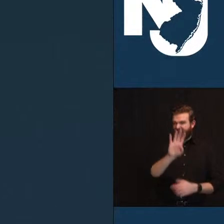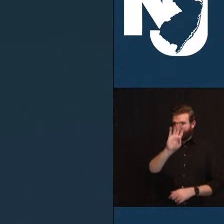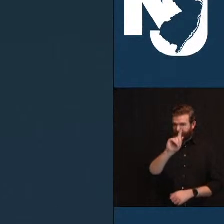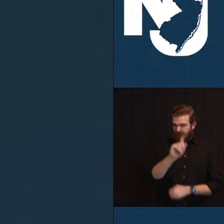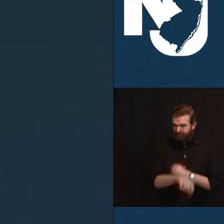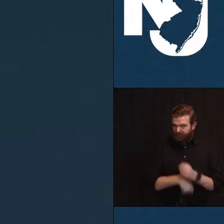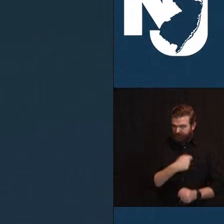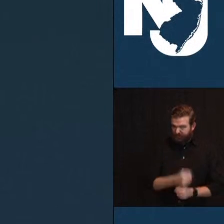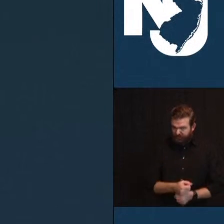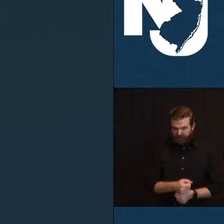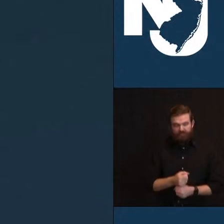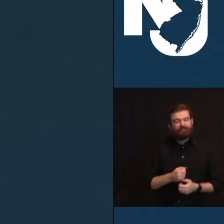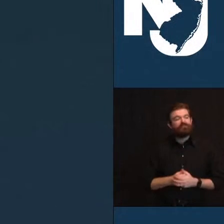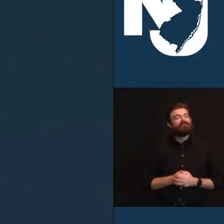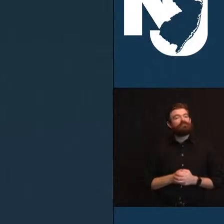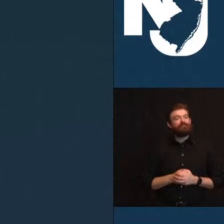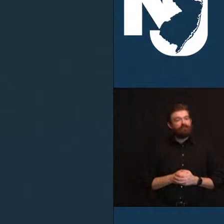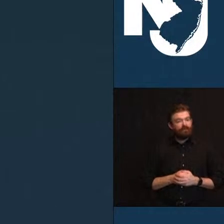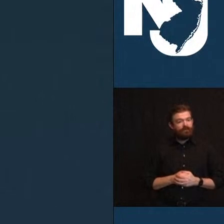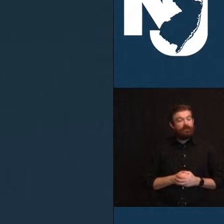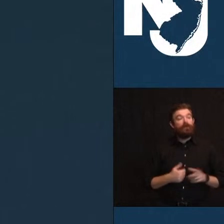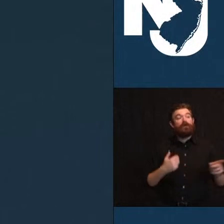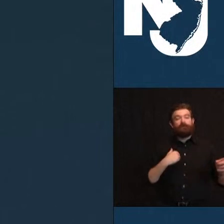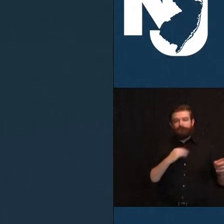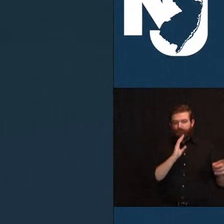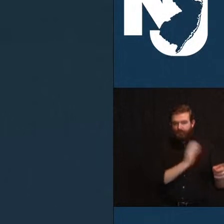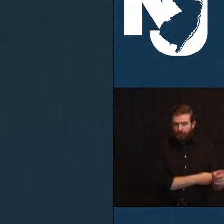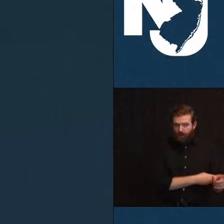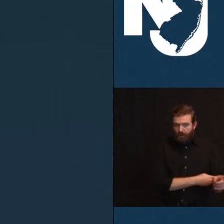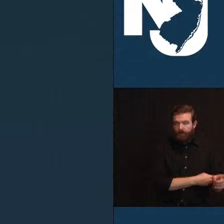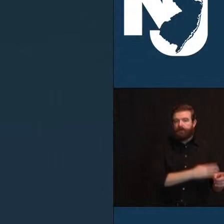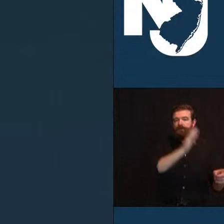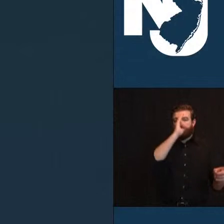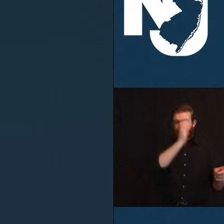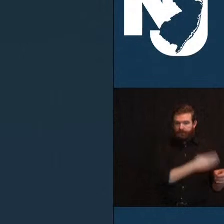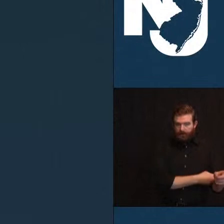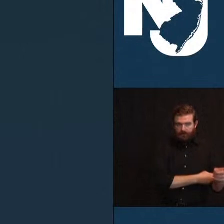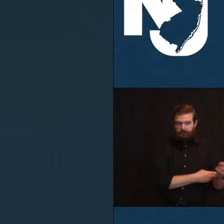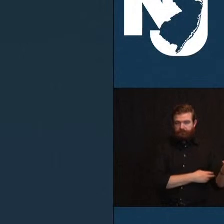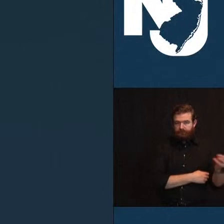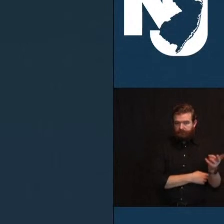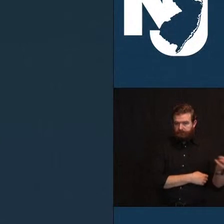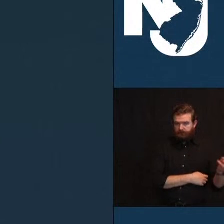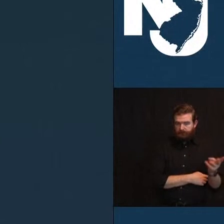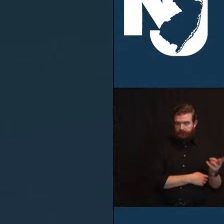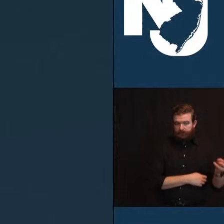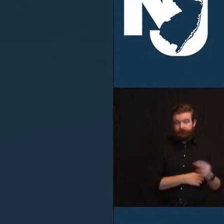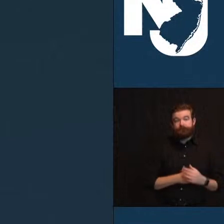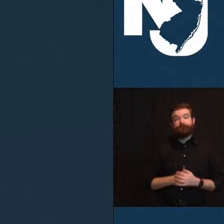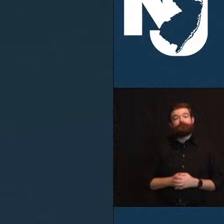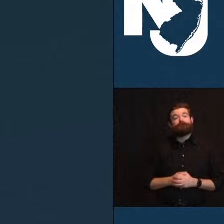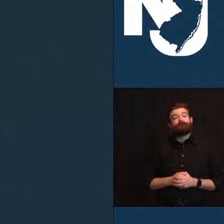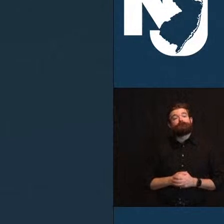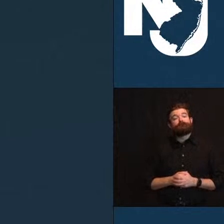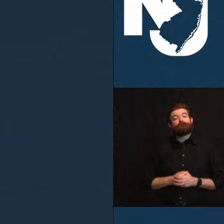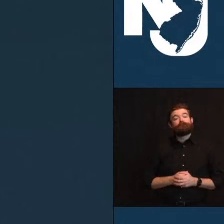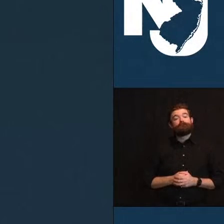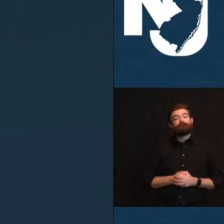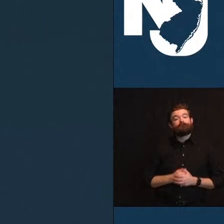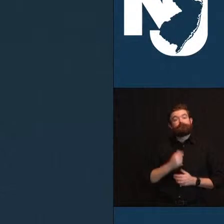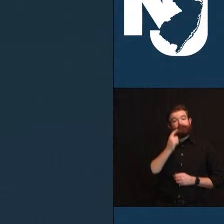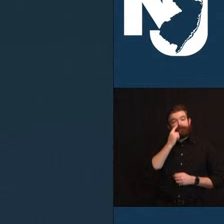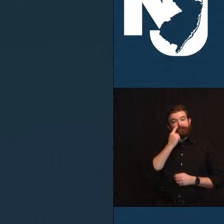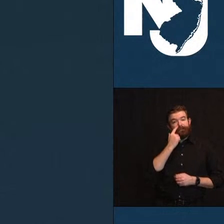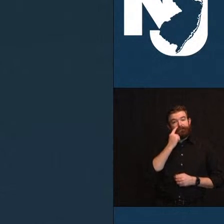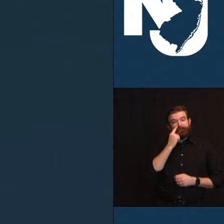behind his daughter, Jennifer, and his son, Jason, and their families. I had the honor of speaking with Jennifer on Wednesday.